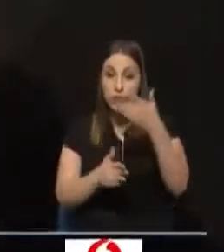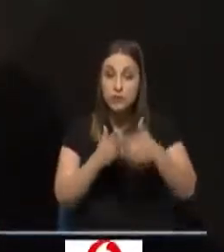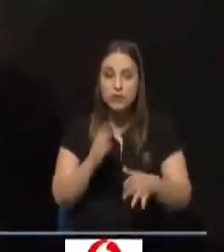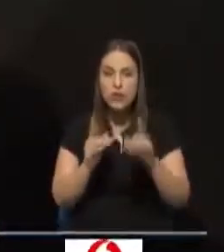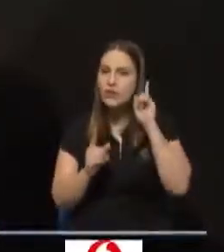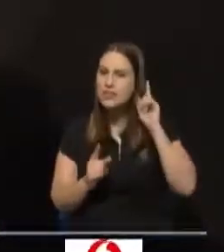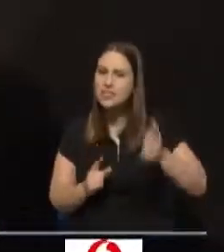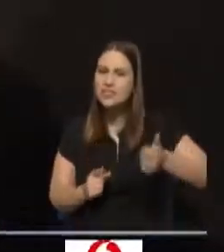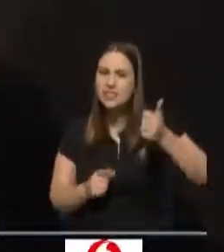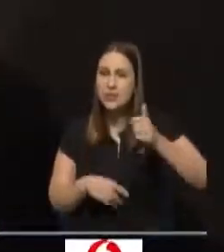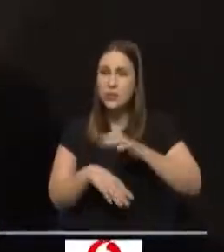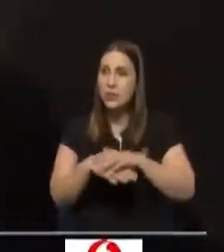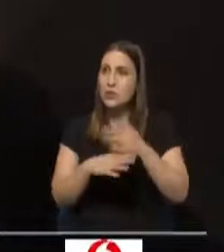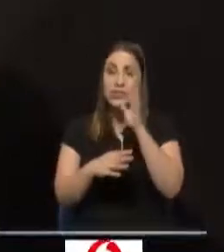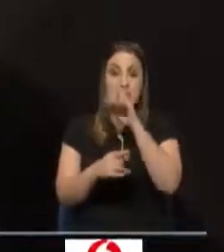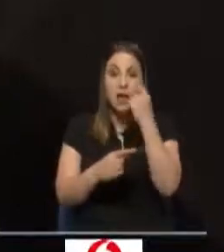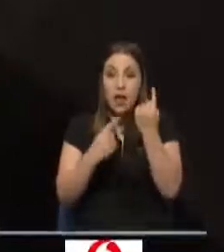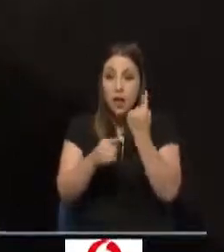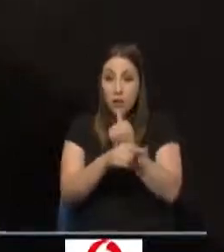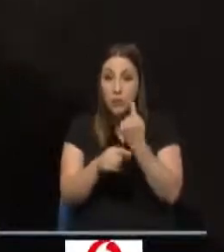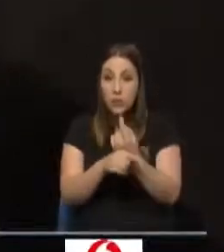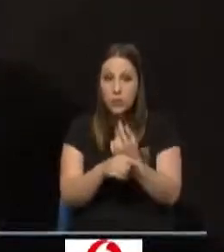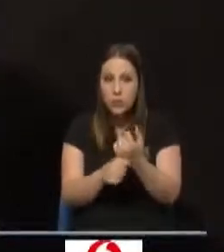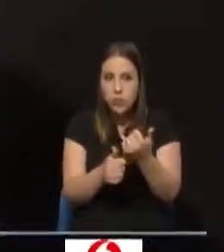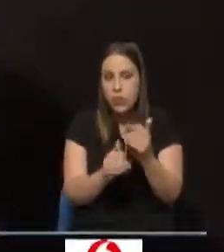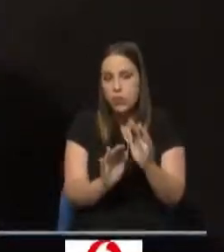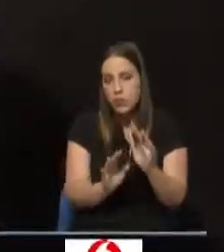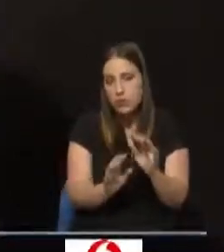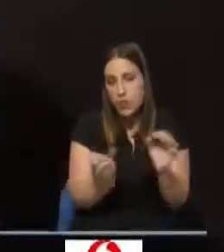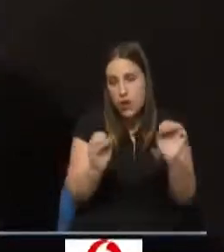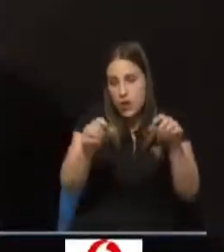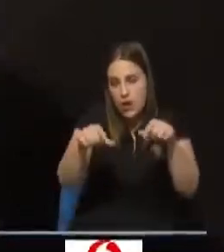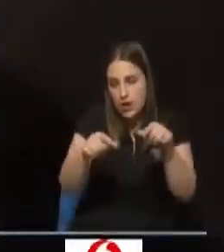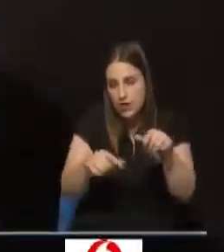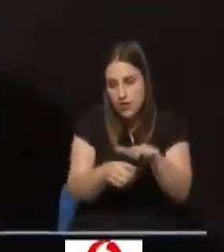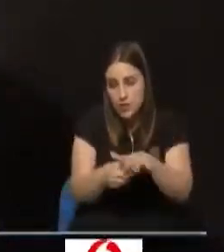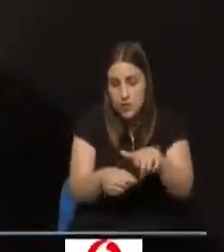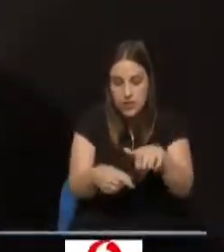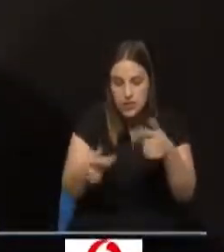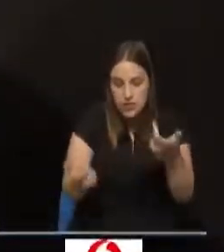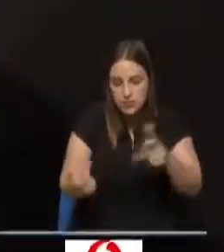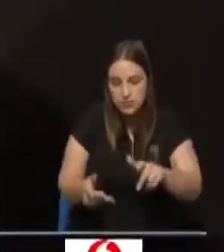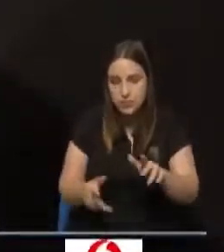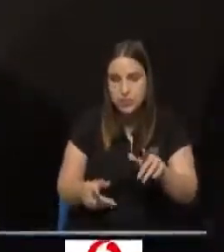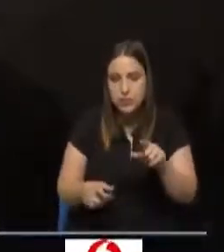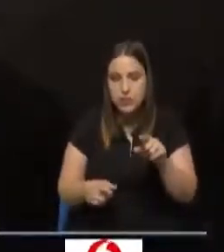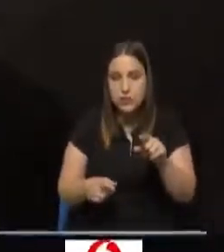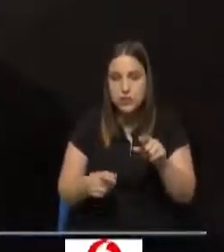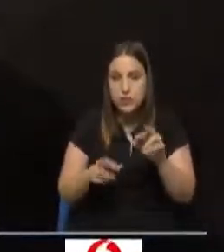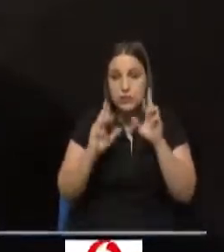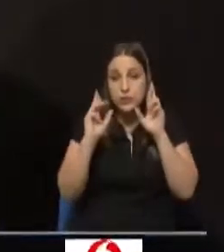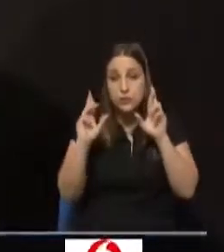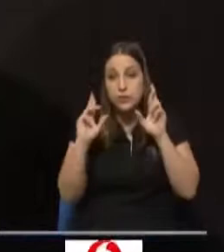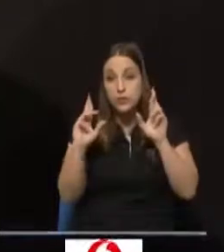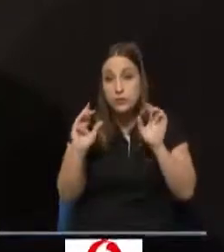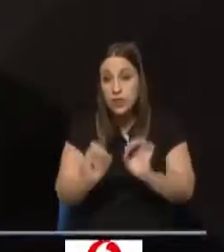it is the importance if there's something good in our practical finding.